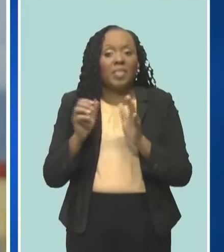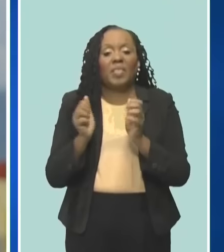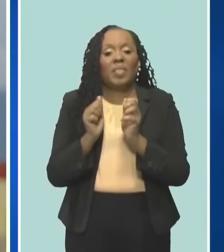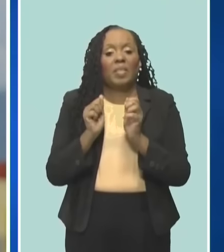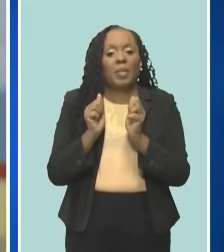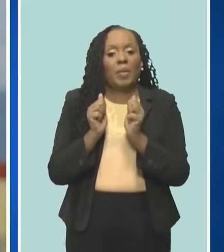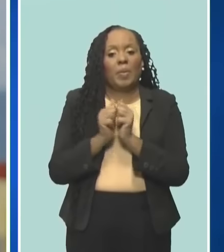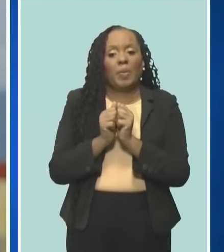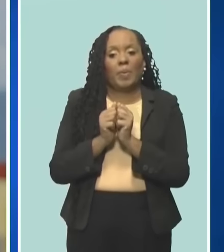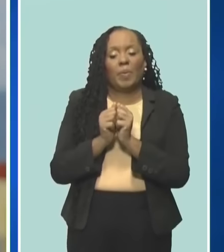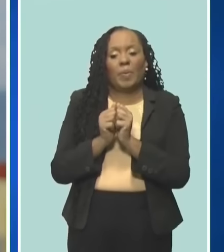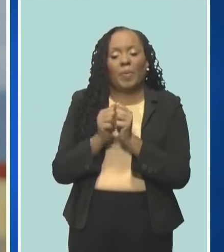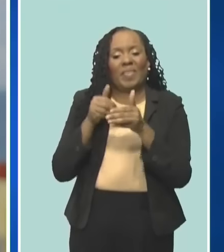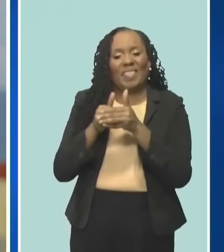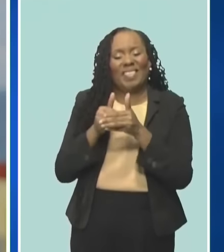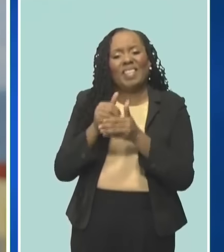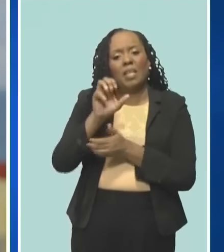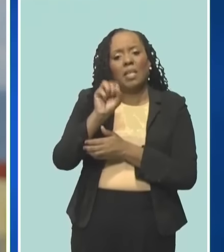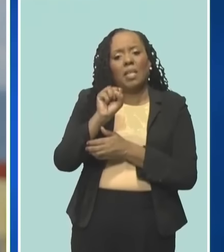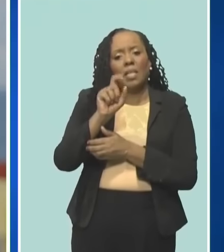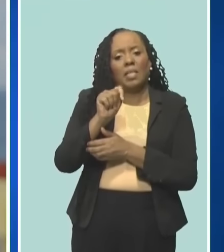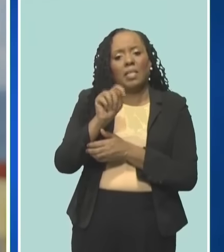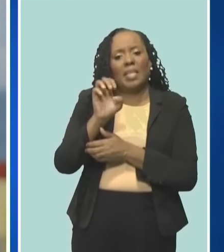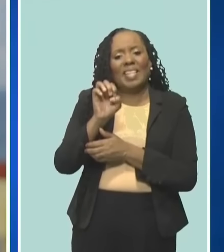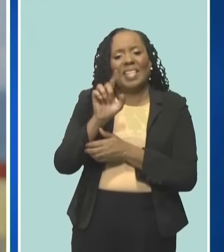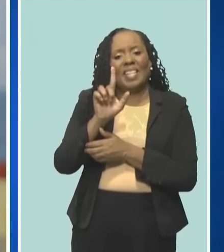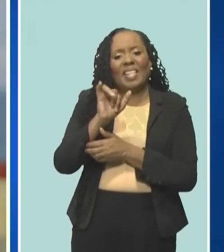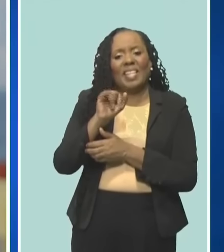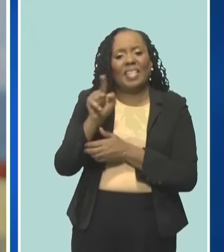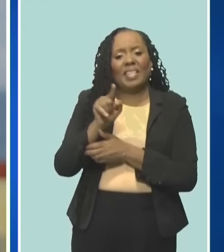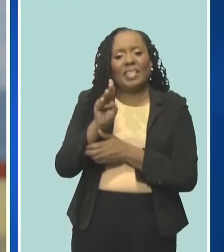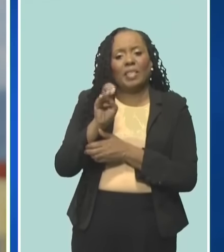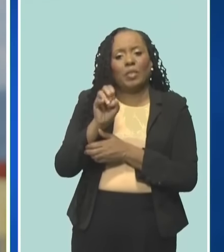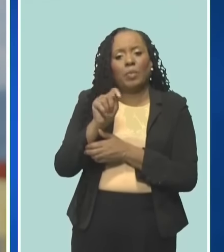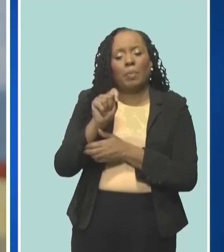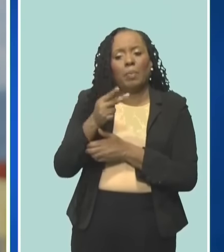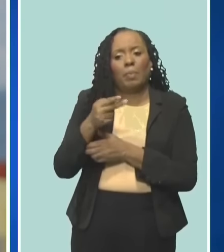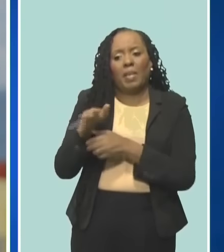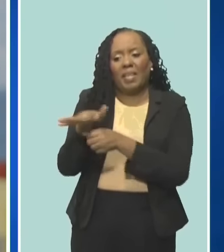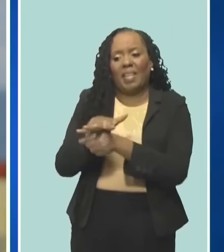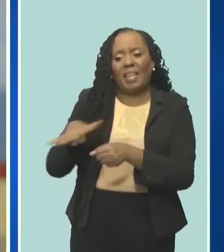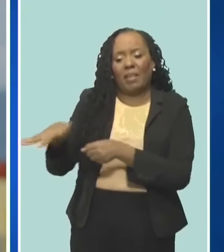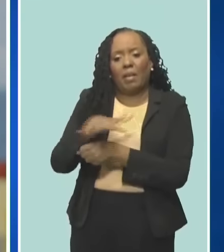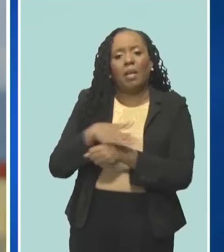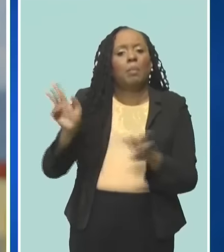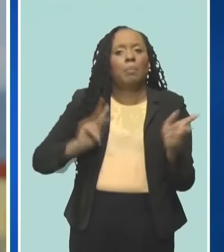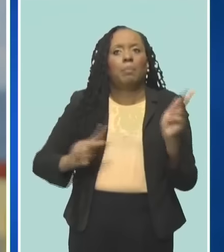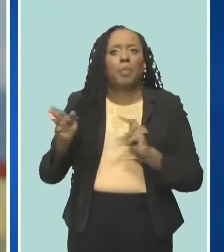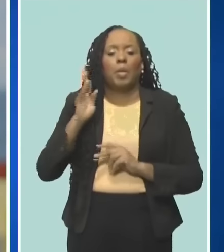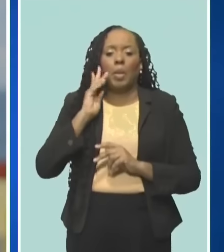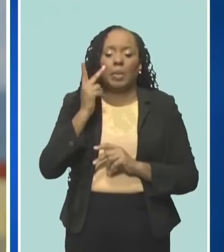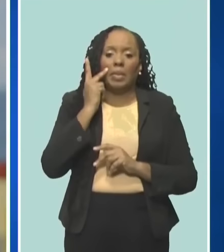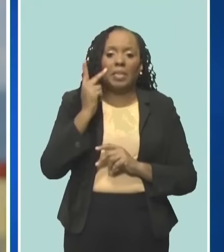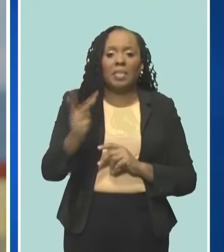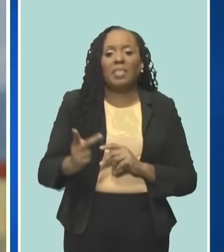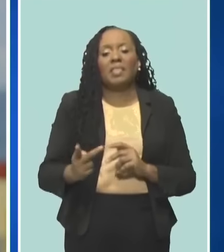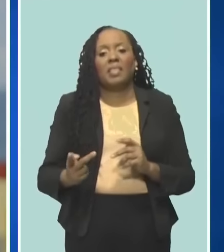St. Elizabeth Pavilion, and putting those pictures on the wall outside where that people will have access to seeing rightfully